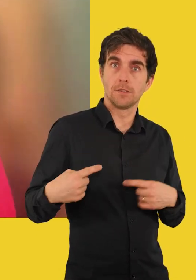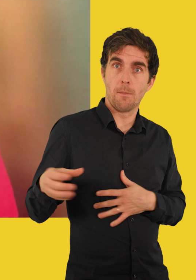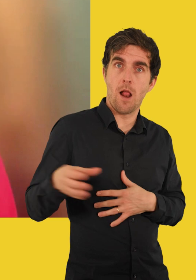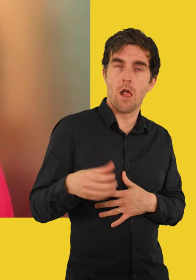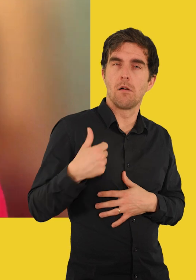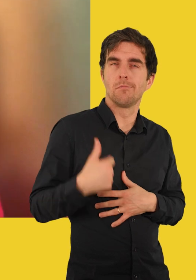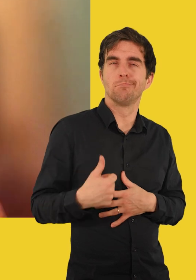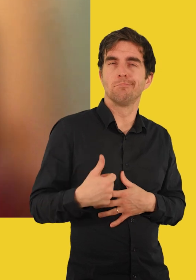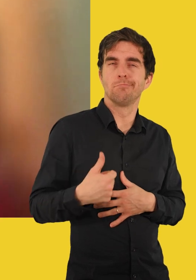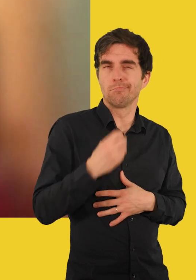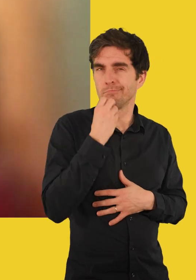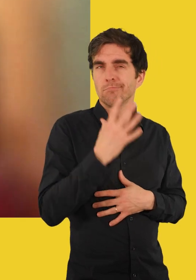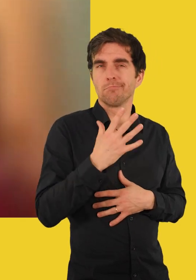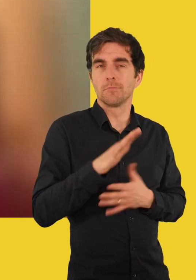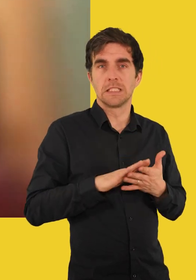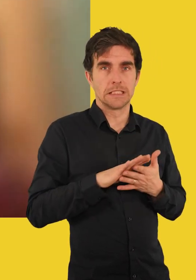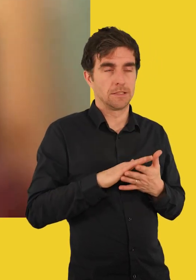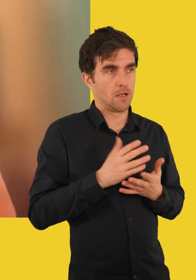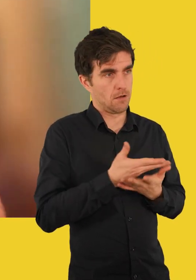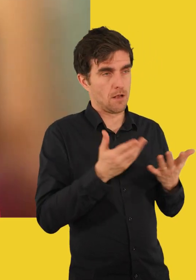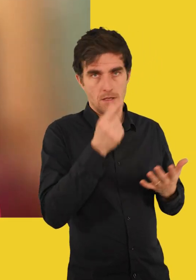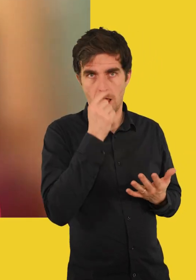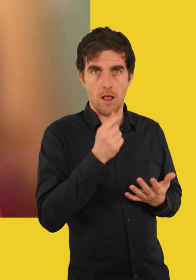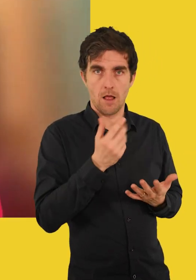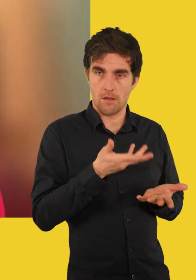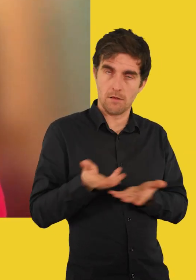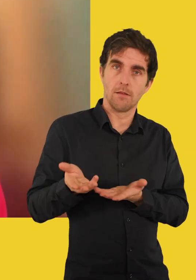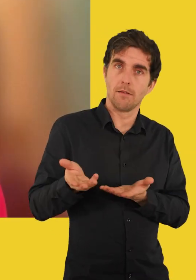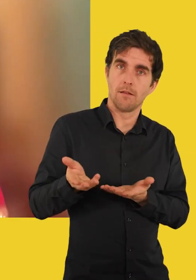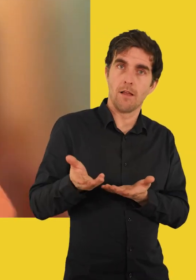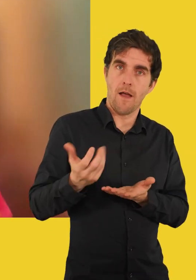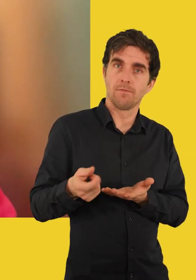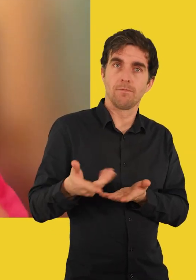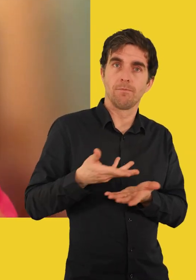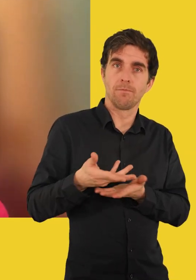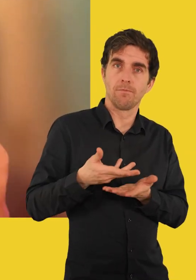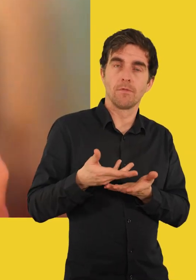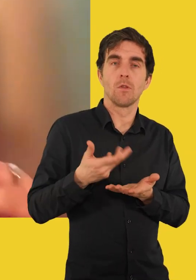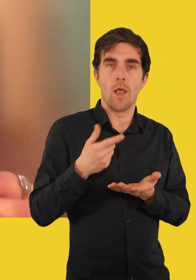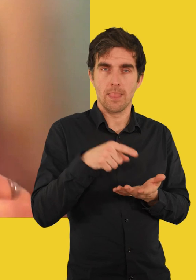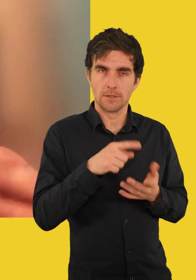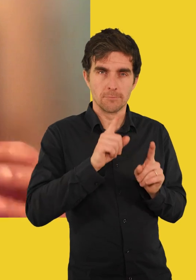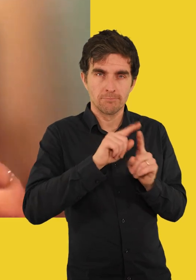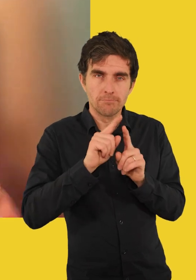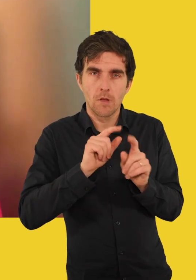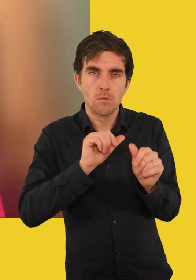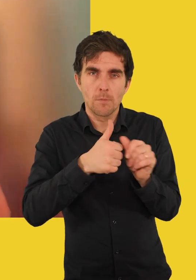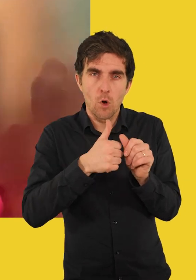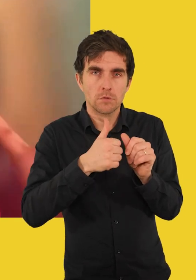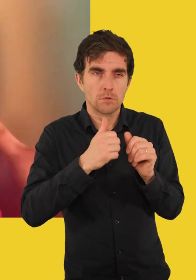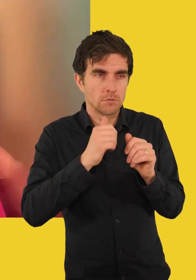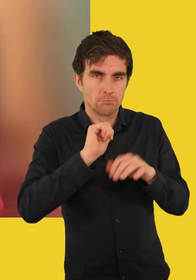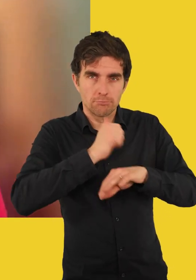shows that the support is already available and people have access to it. So building those kinds of support